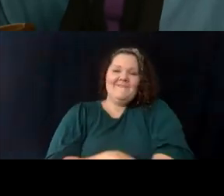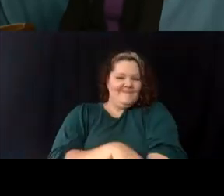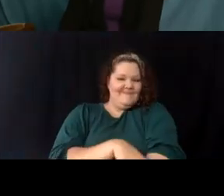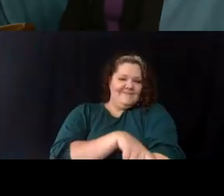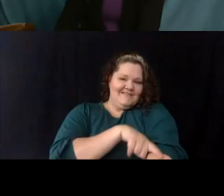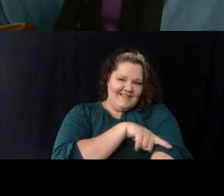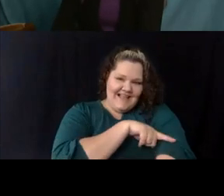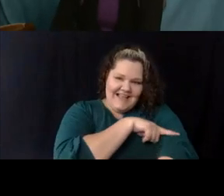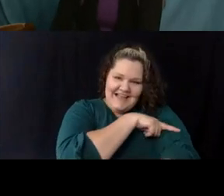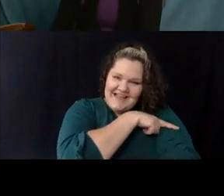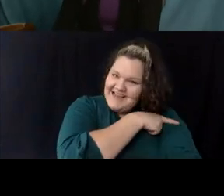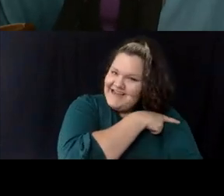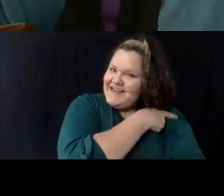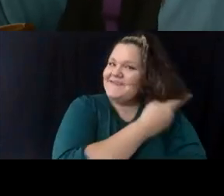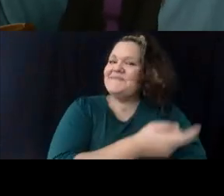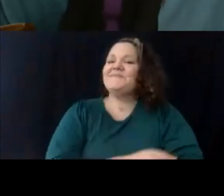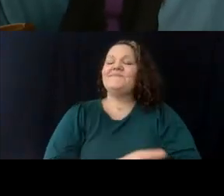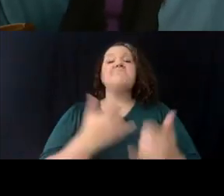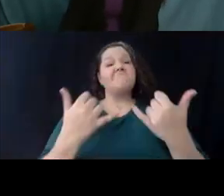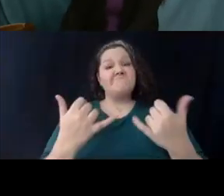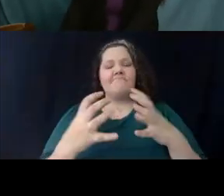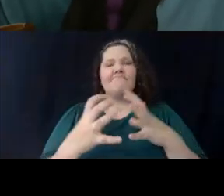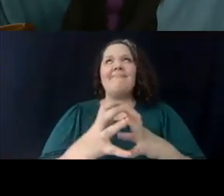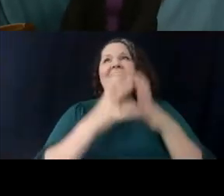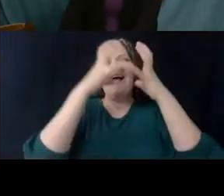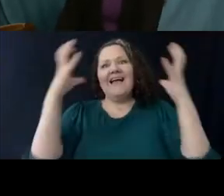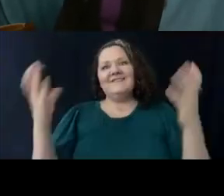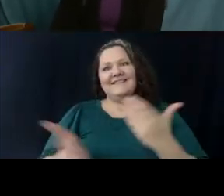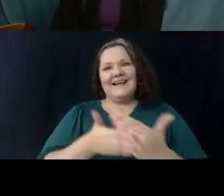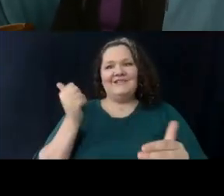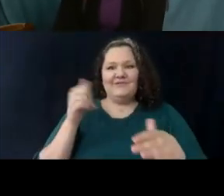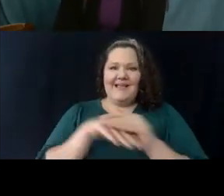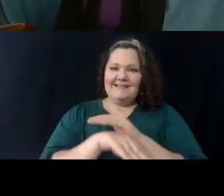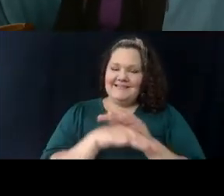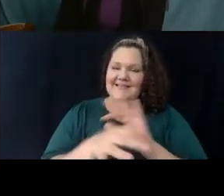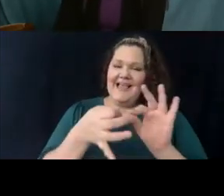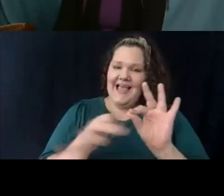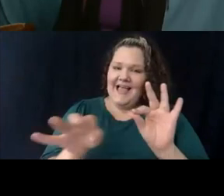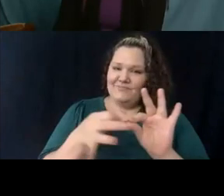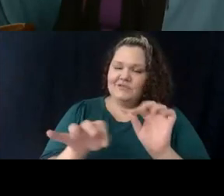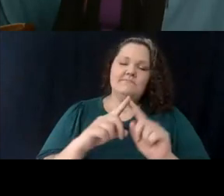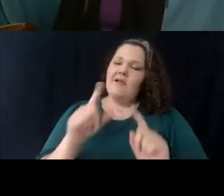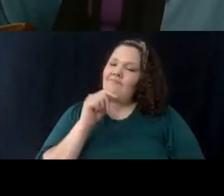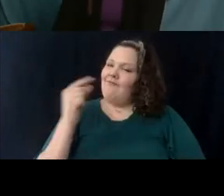So we have fought for captioning over a long, long period of time. There's a lot more access